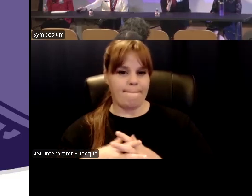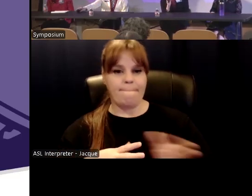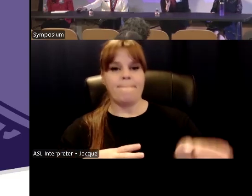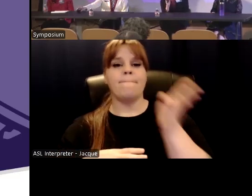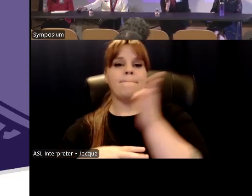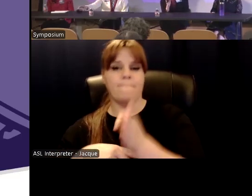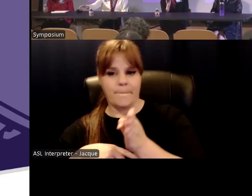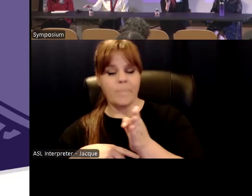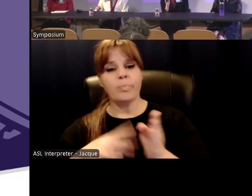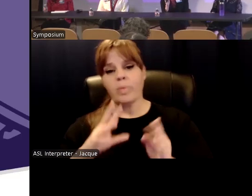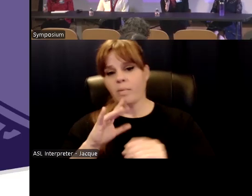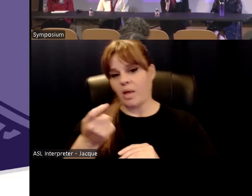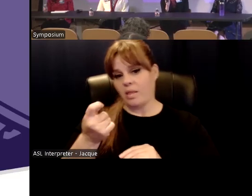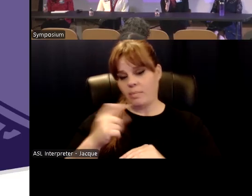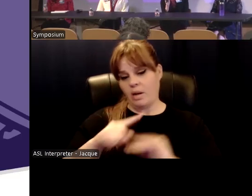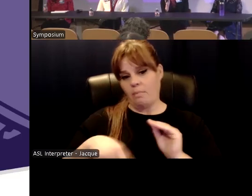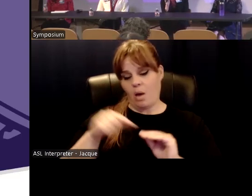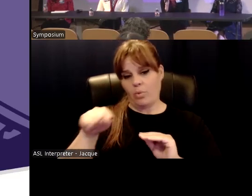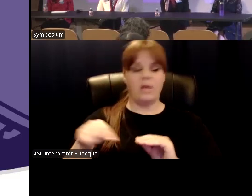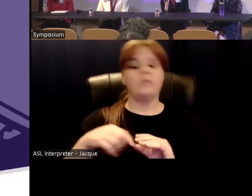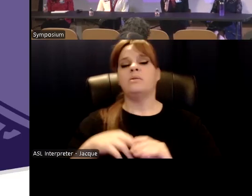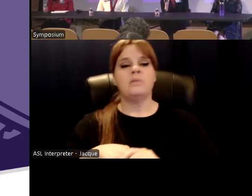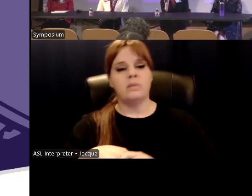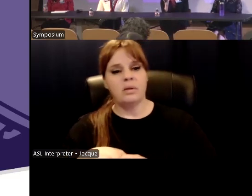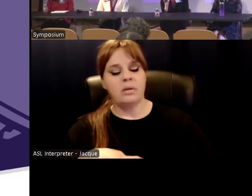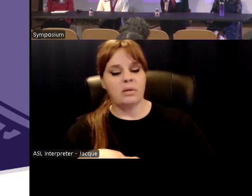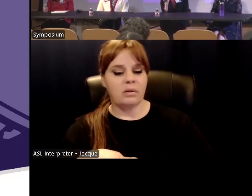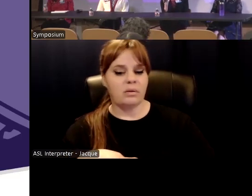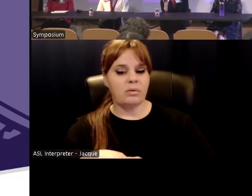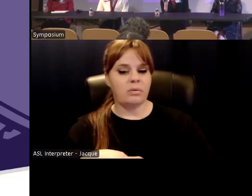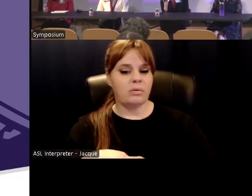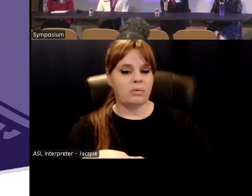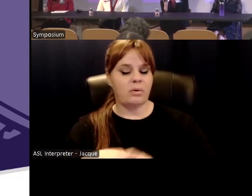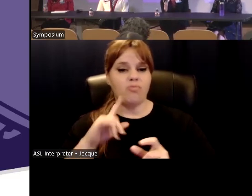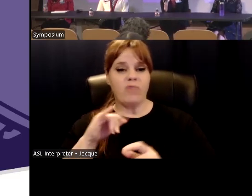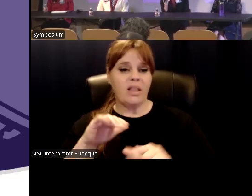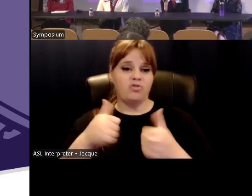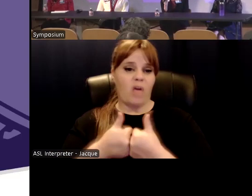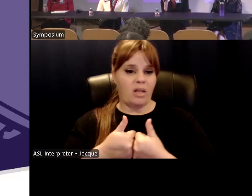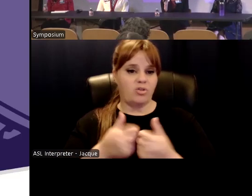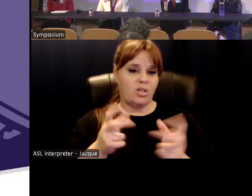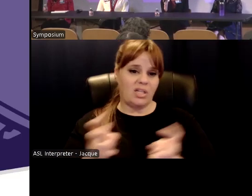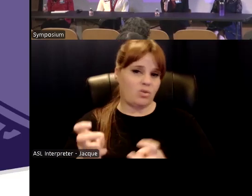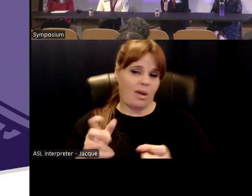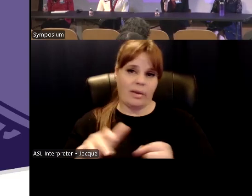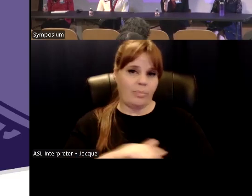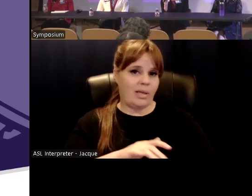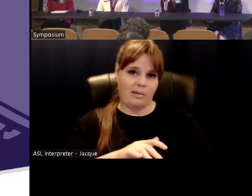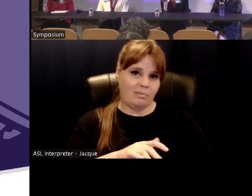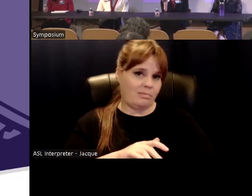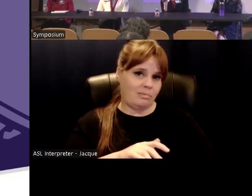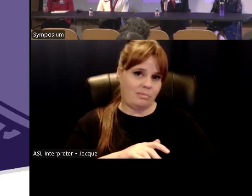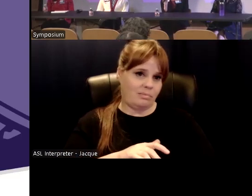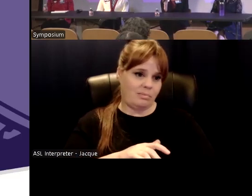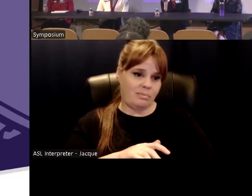I'll speak a little bit about this really challenging issue and complete lack of safety